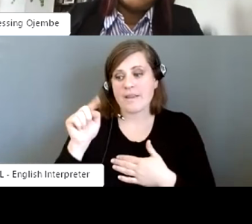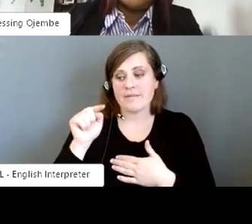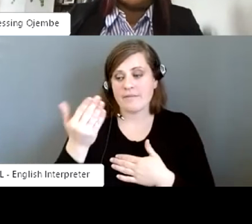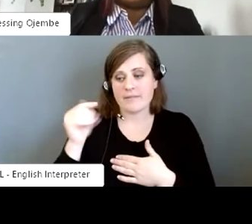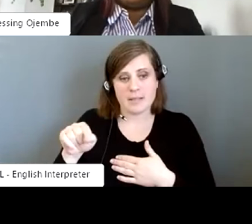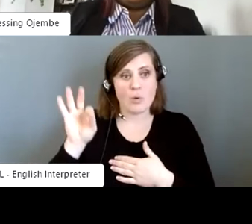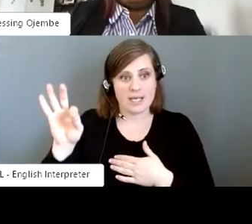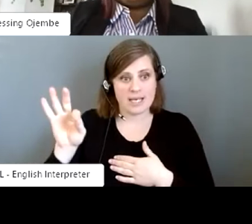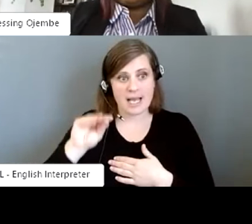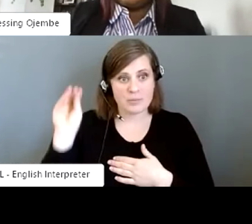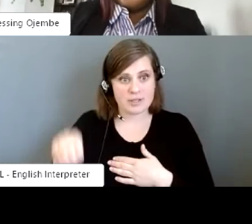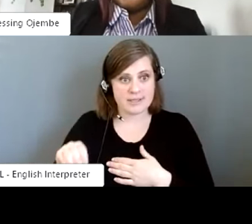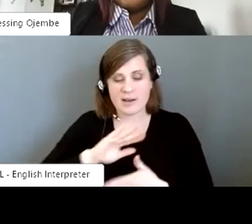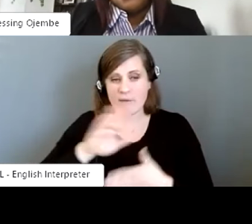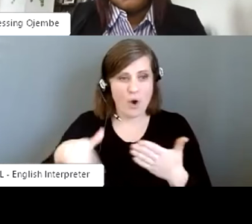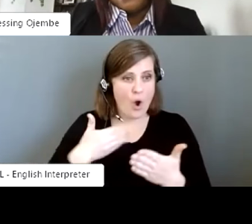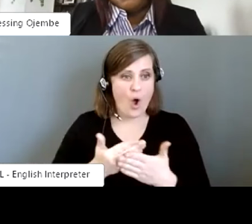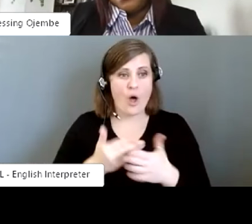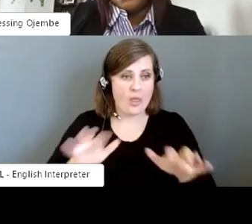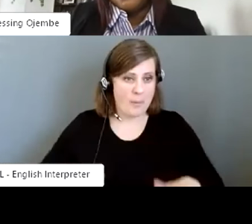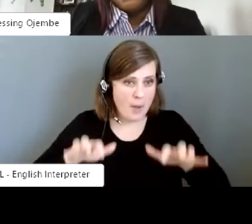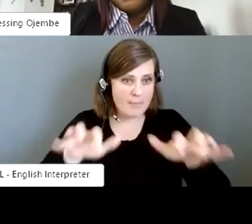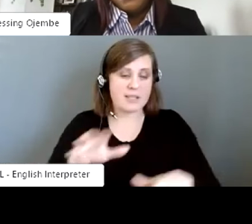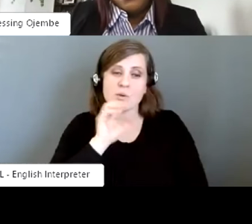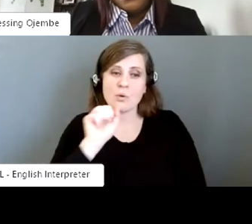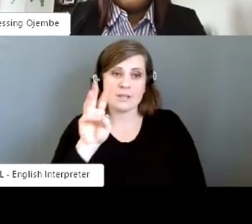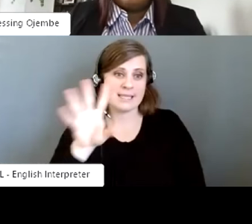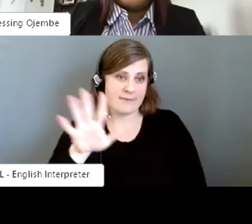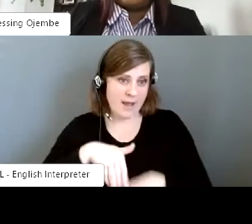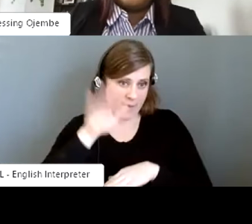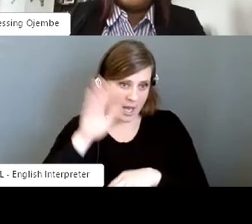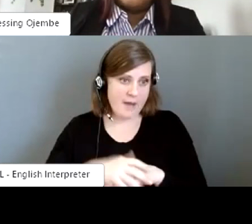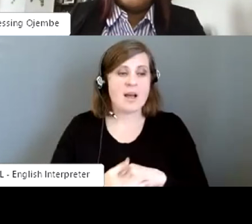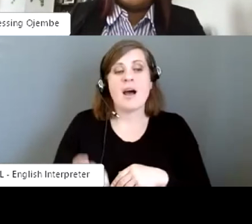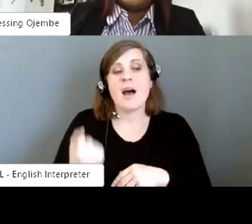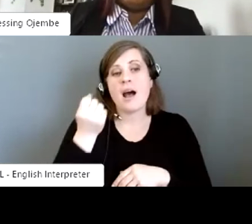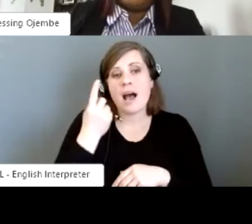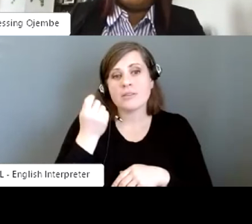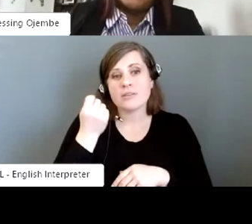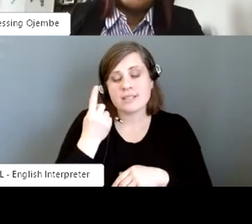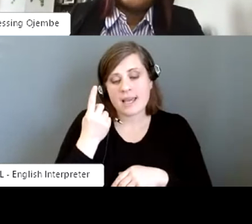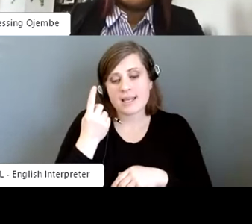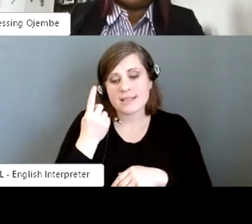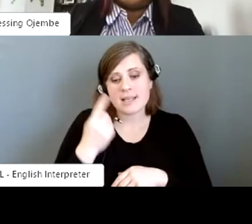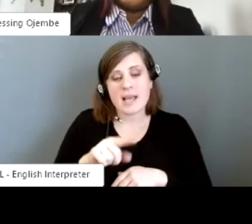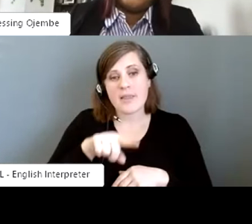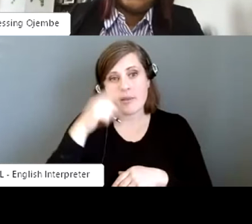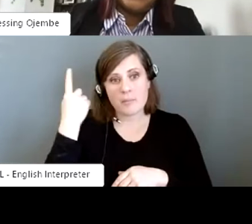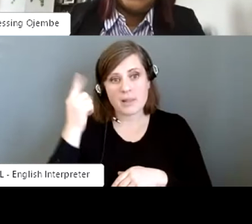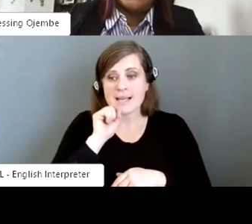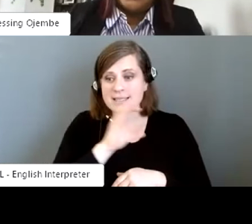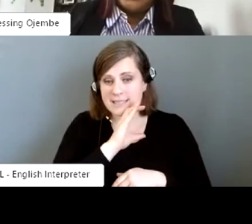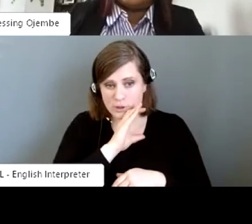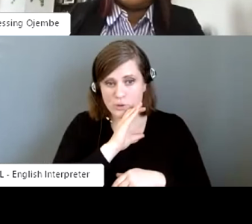total population of those who are aged 65 years and above. However, interestingly, Black seniors continue